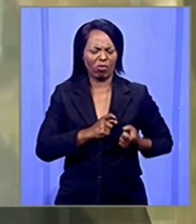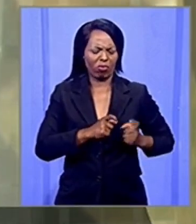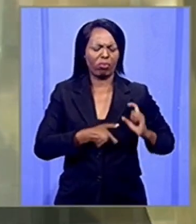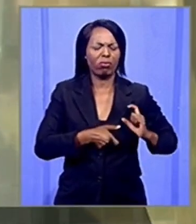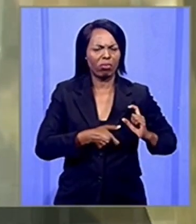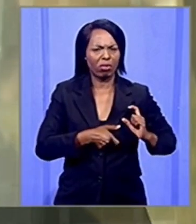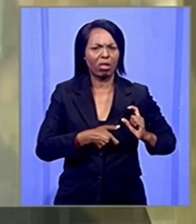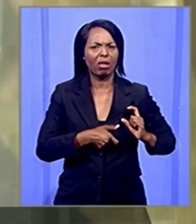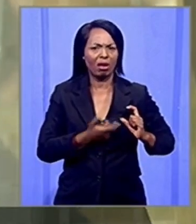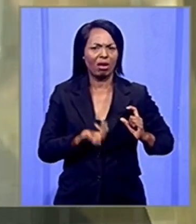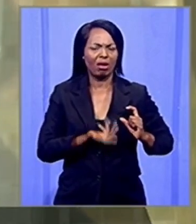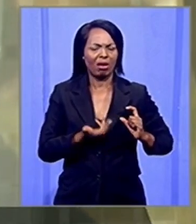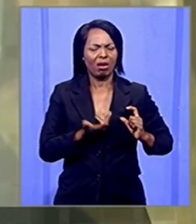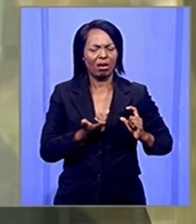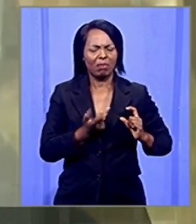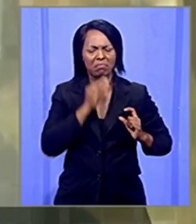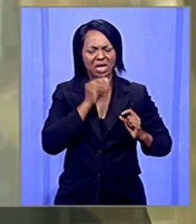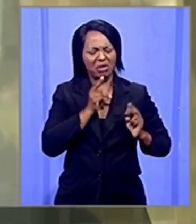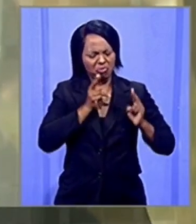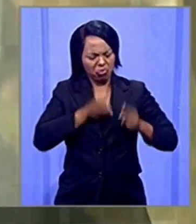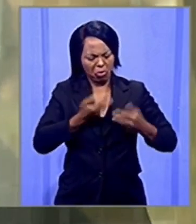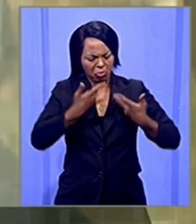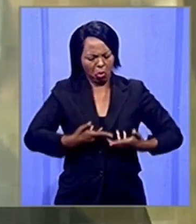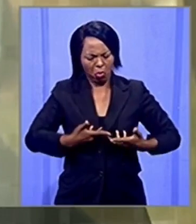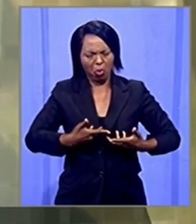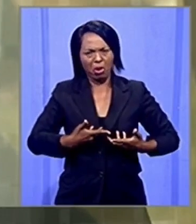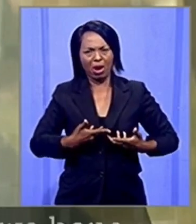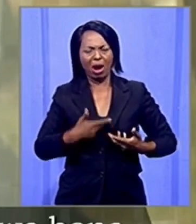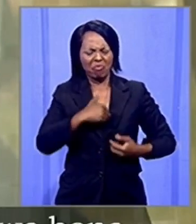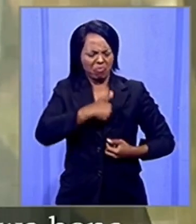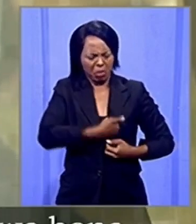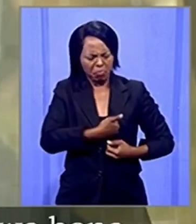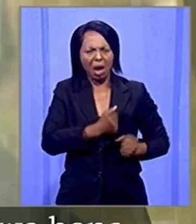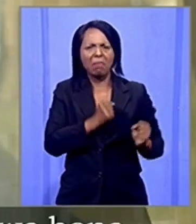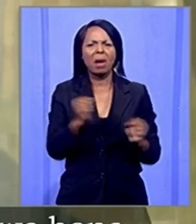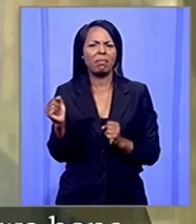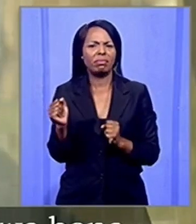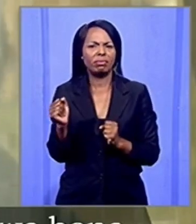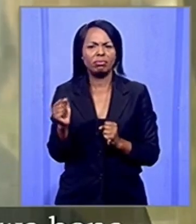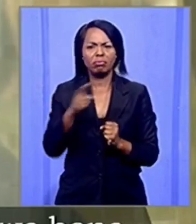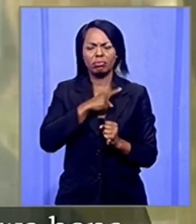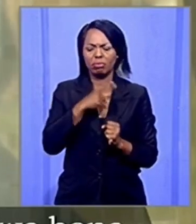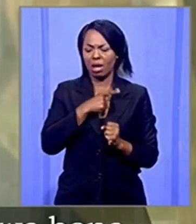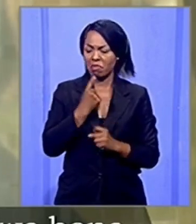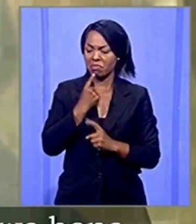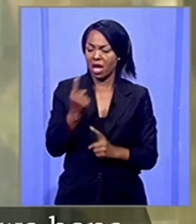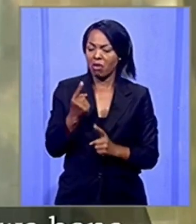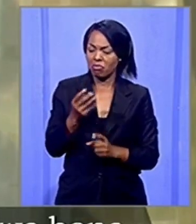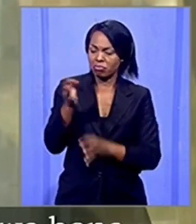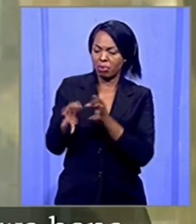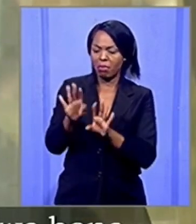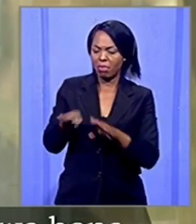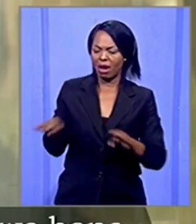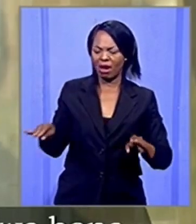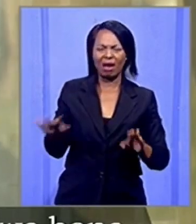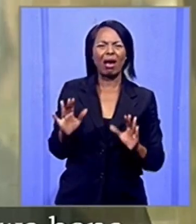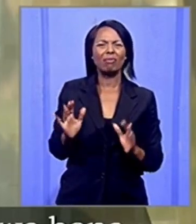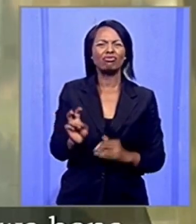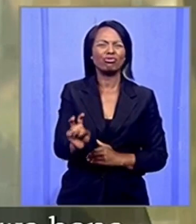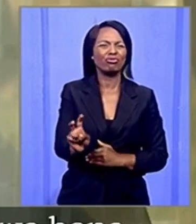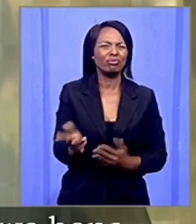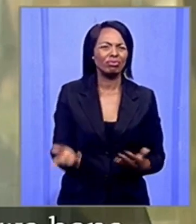swa re ntse re le botlhoko. Ga gona go fela fa ka gore ga gona se re ka se rayang le bana ba rona ba ba mo